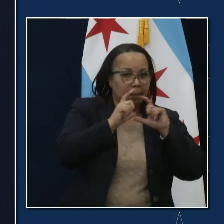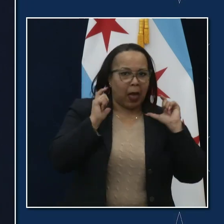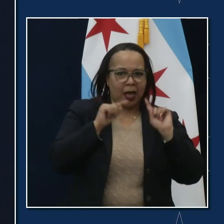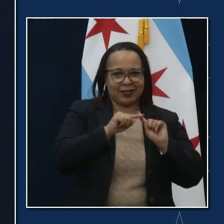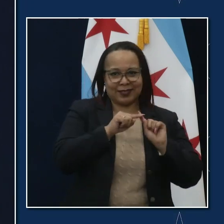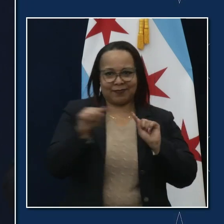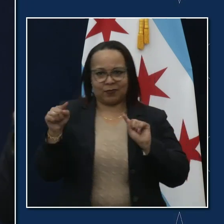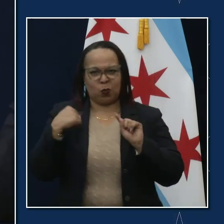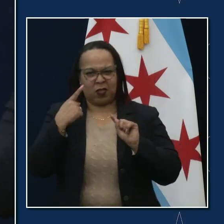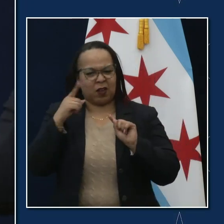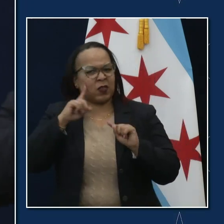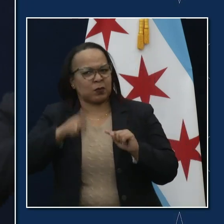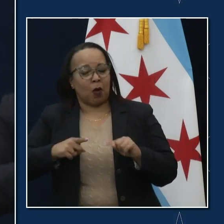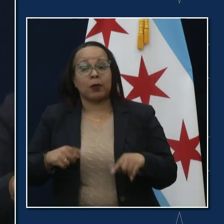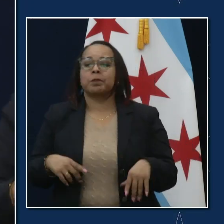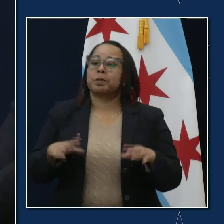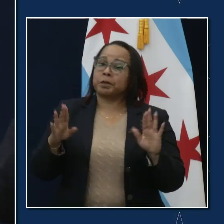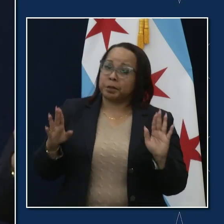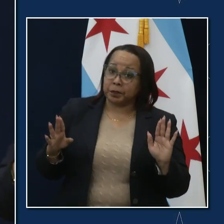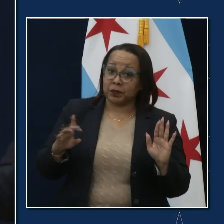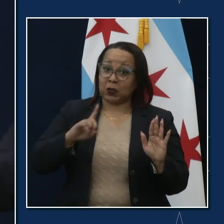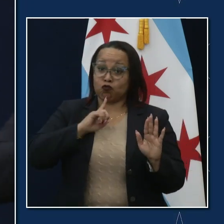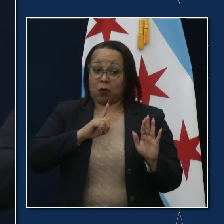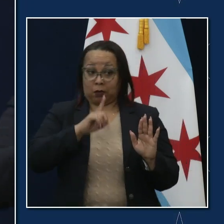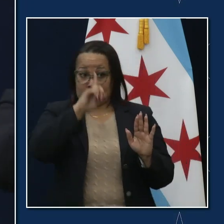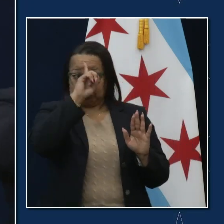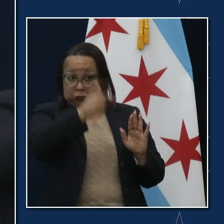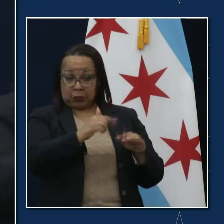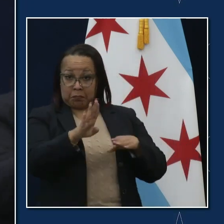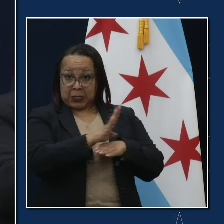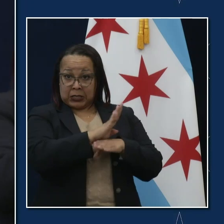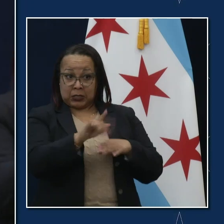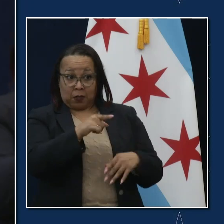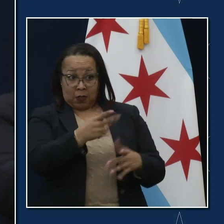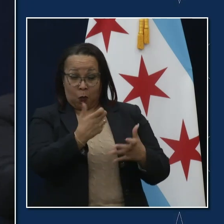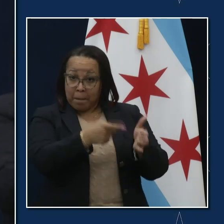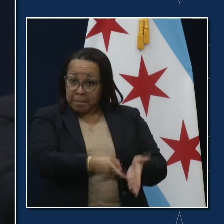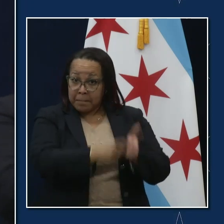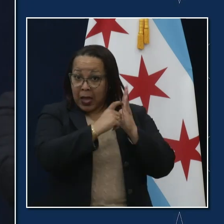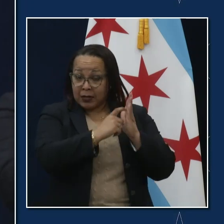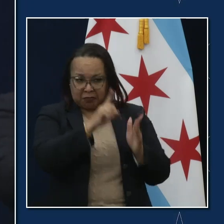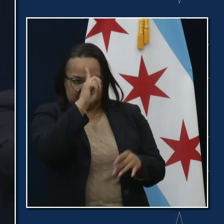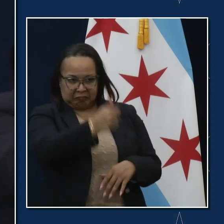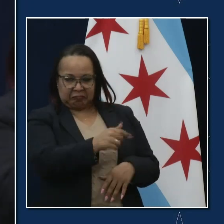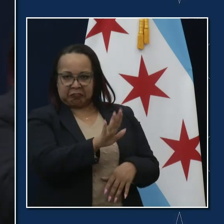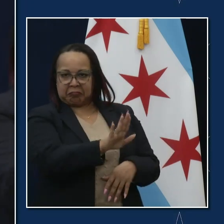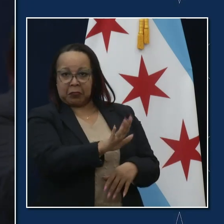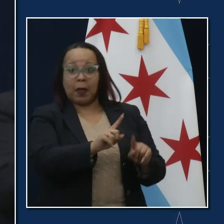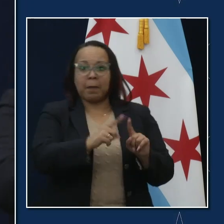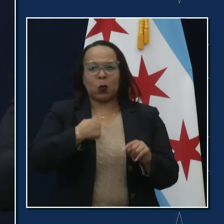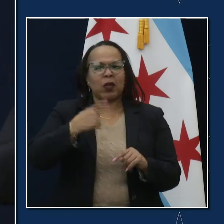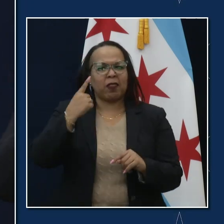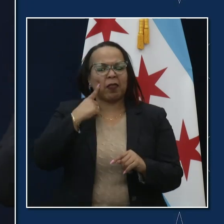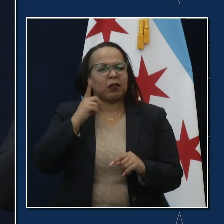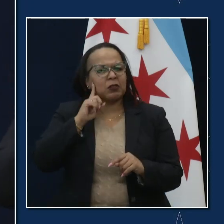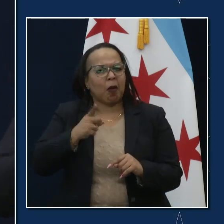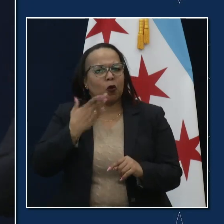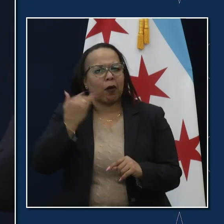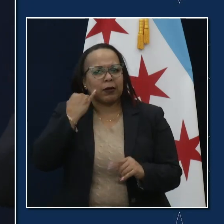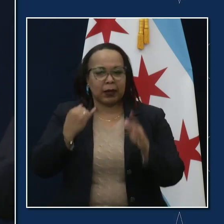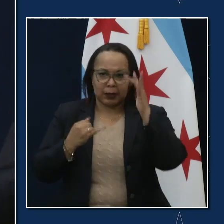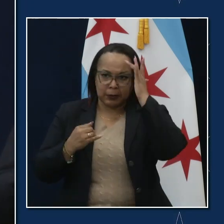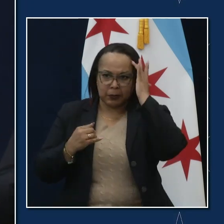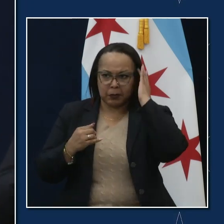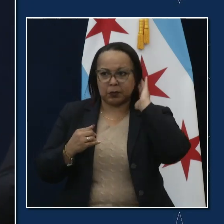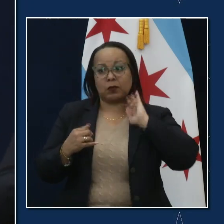that's a smart way to go. Now, we'll leave it to individual businesses as to whether or not they want to mandate that for everyone, but we do think it's smart, given what